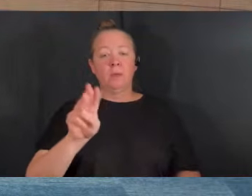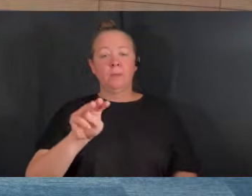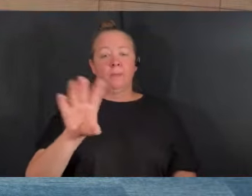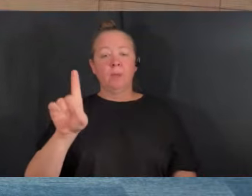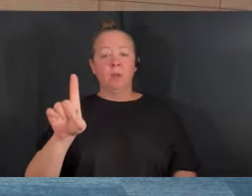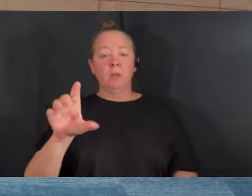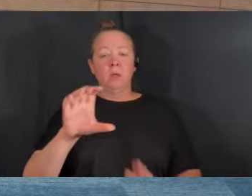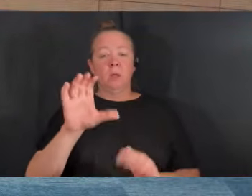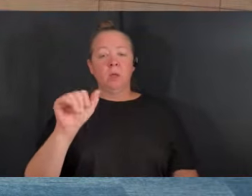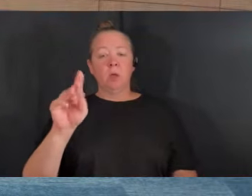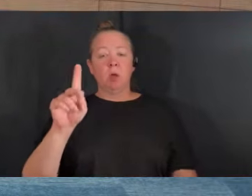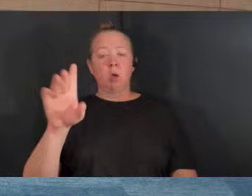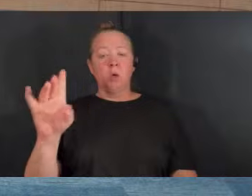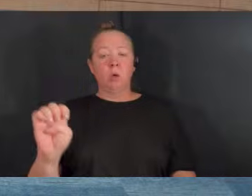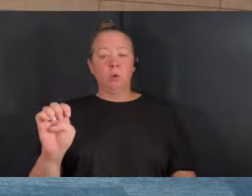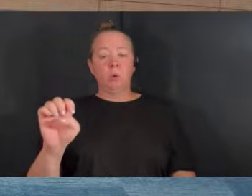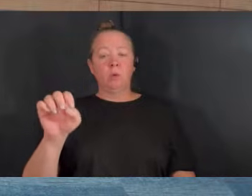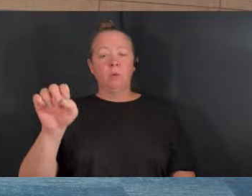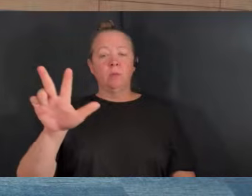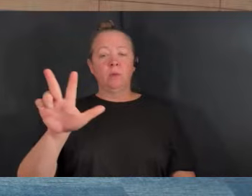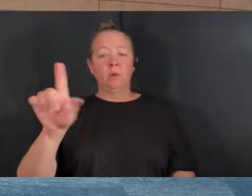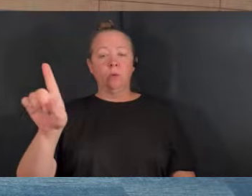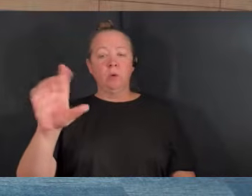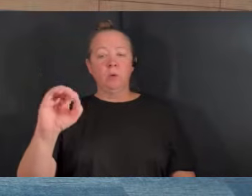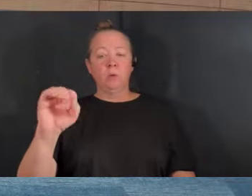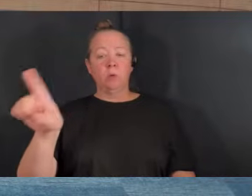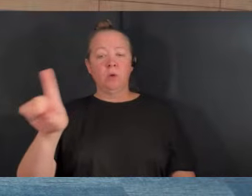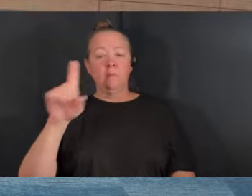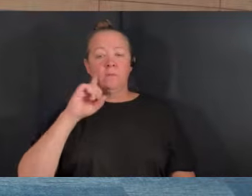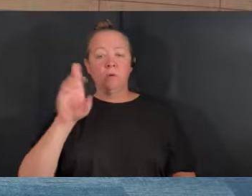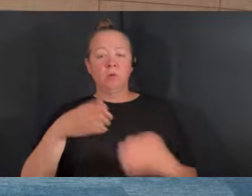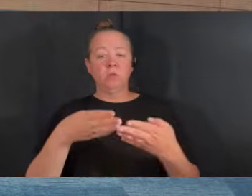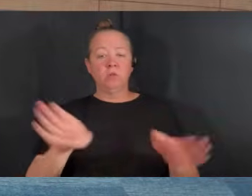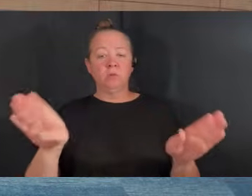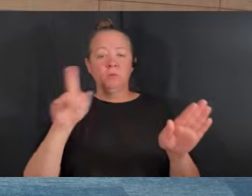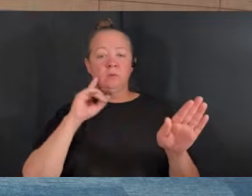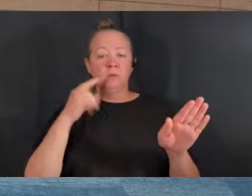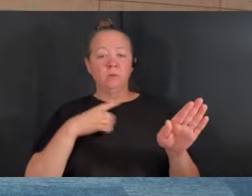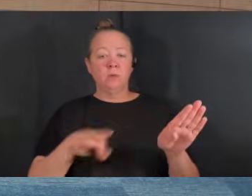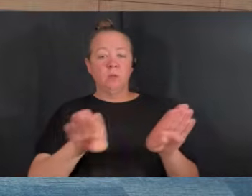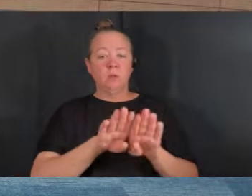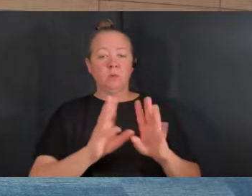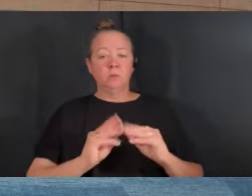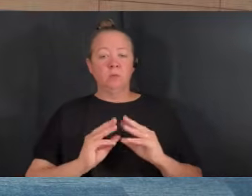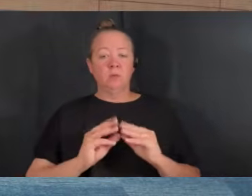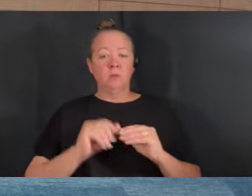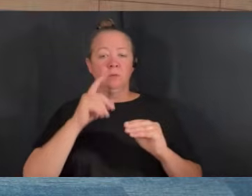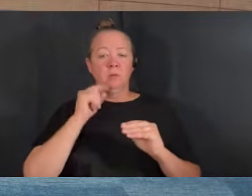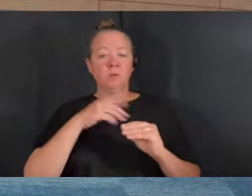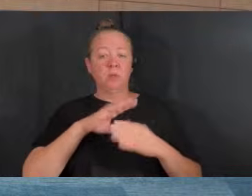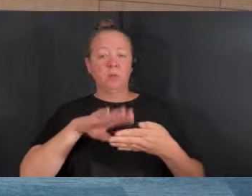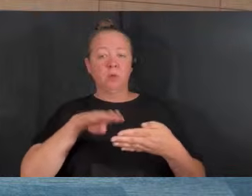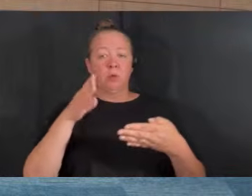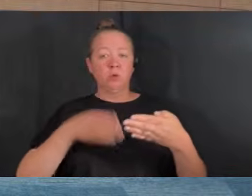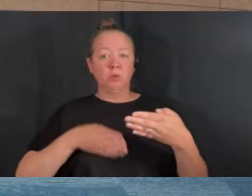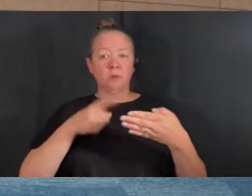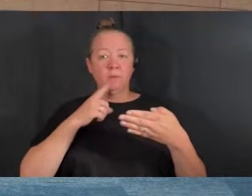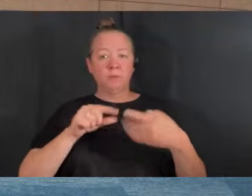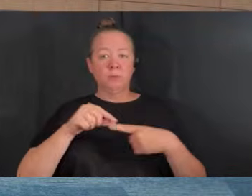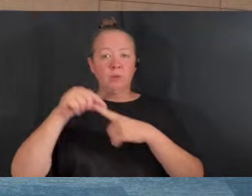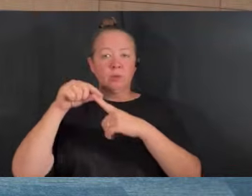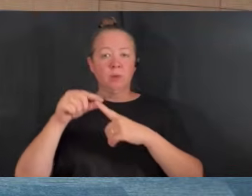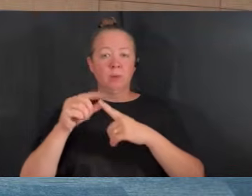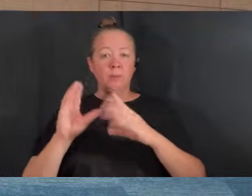Provisions Article Open Meetings Act. The closed session was convened at the conclusion of a special meeting at 6:36 p.m.